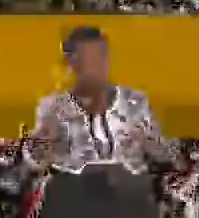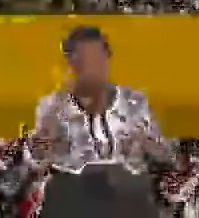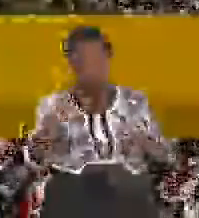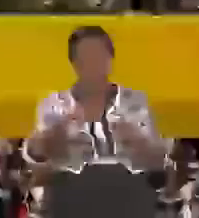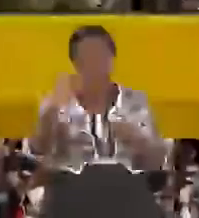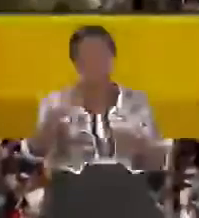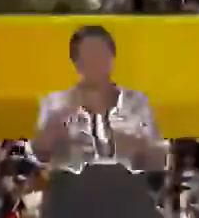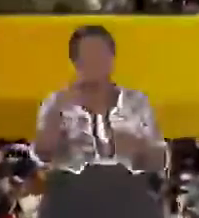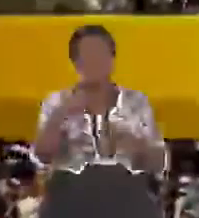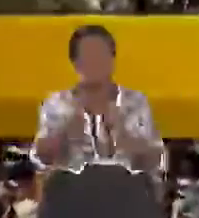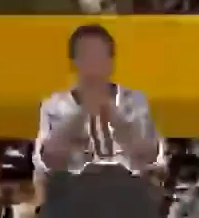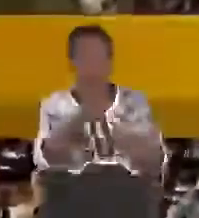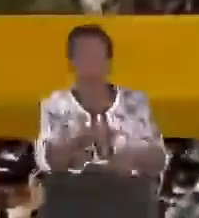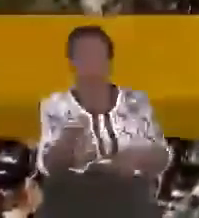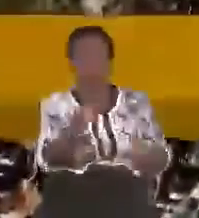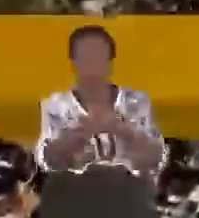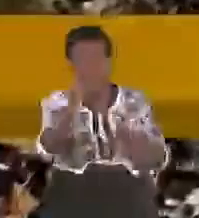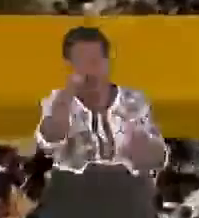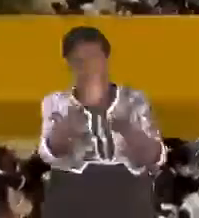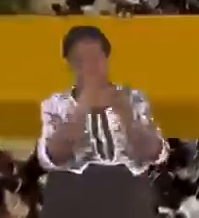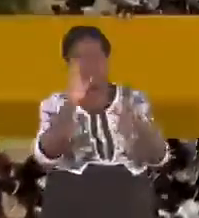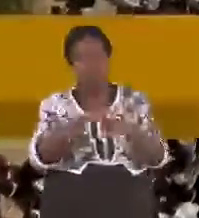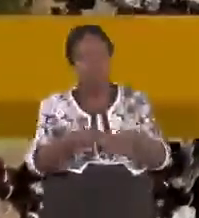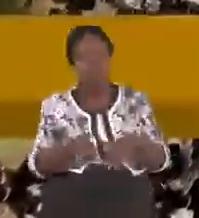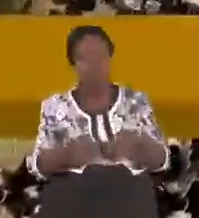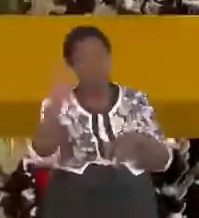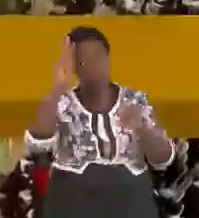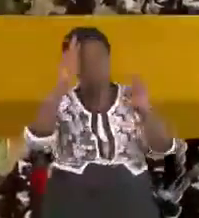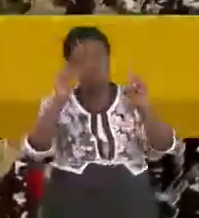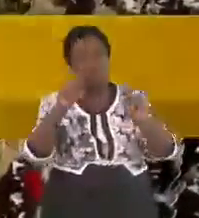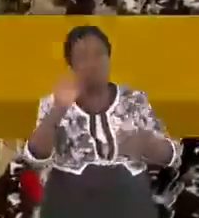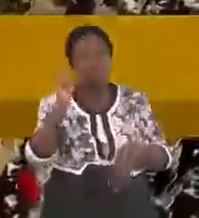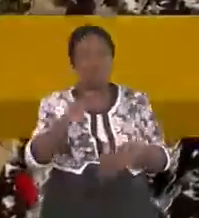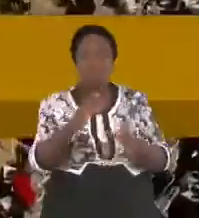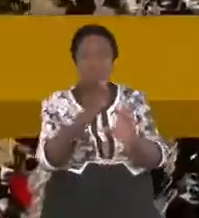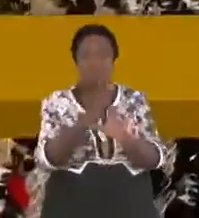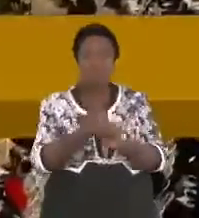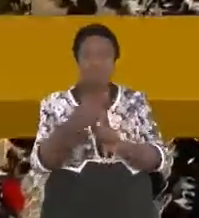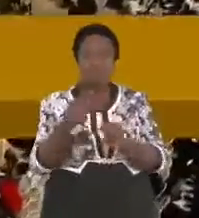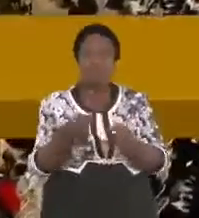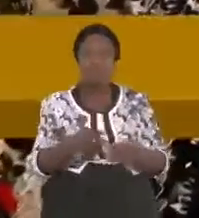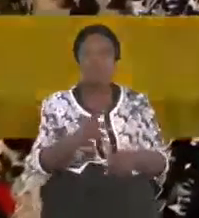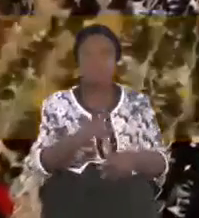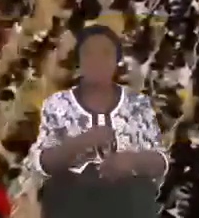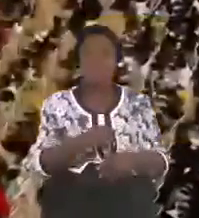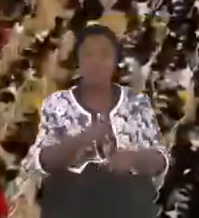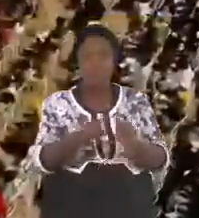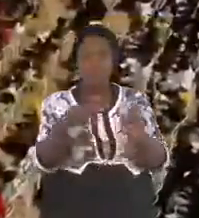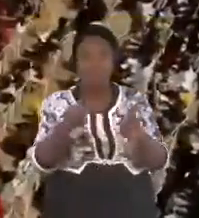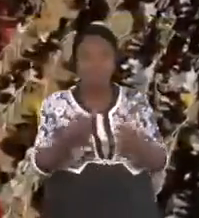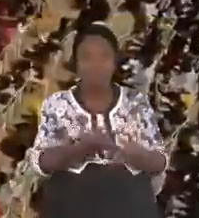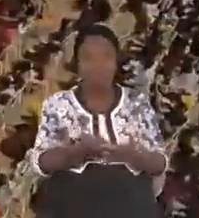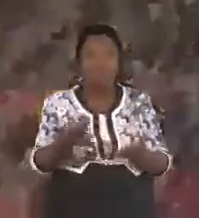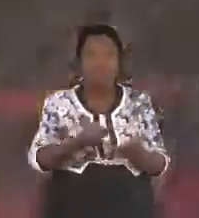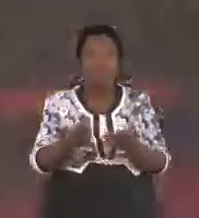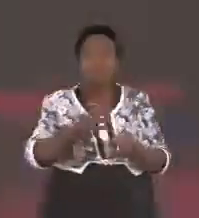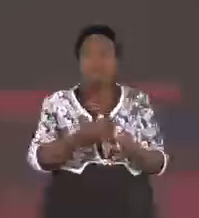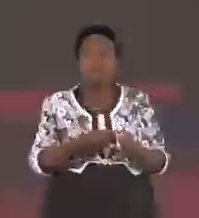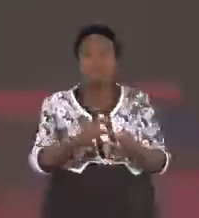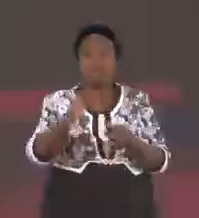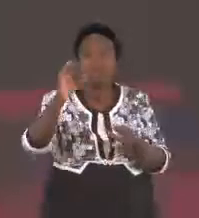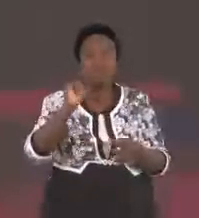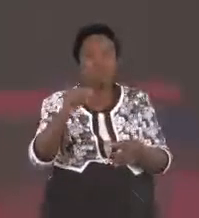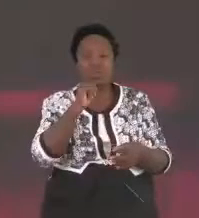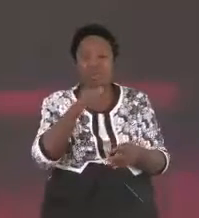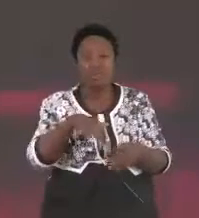believe on him should receive for the holy ghost was not yet given but it's not given